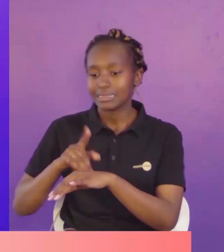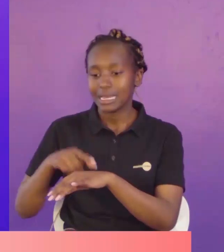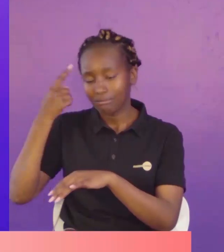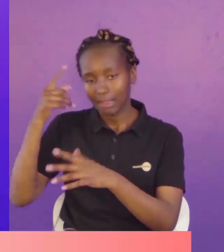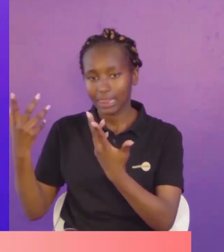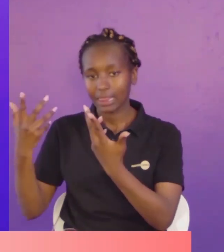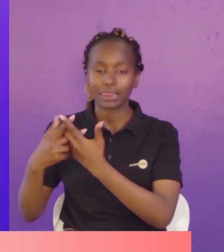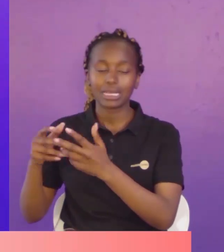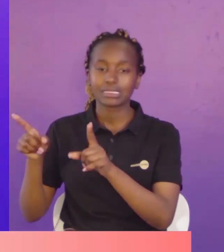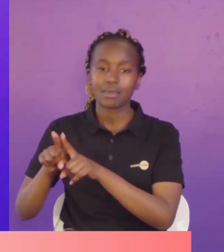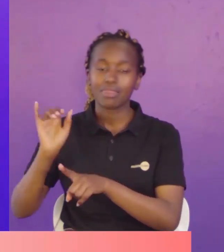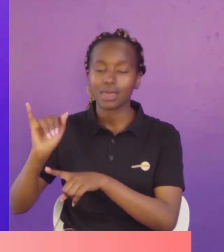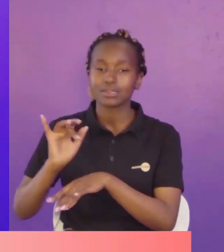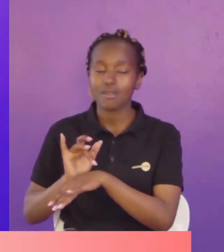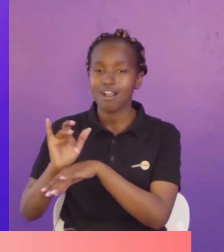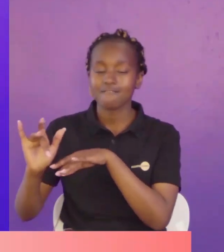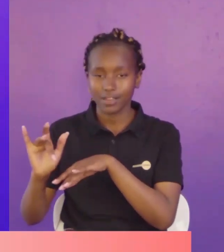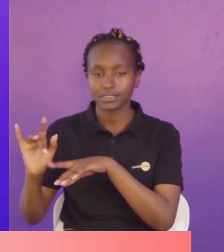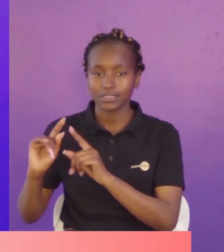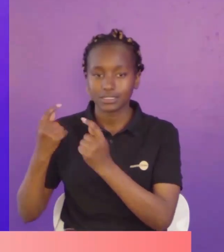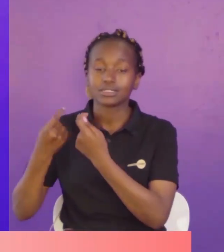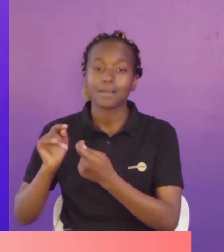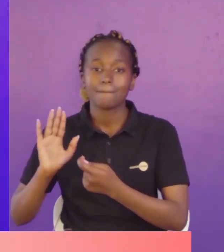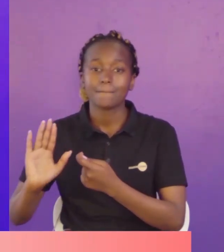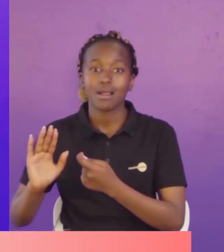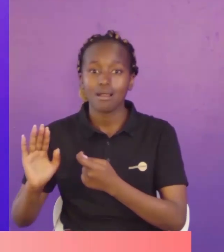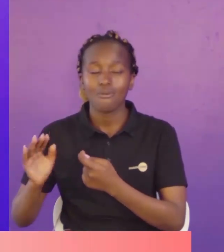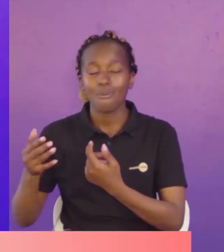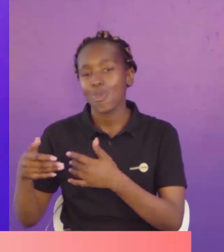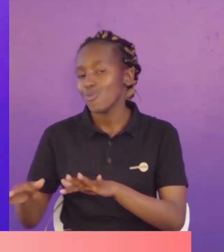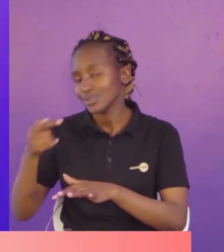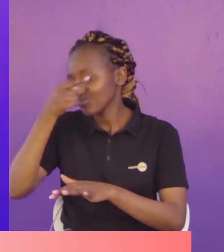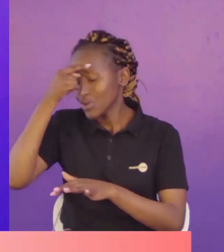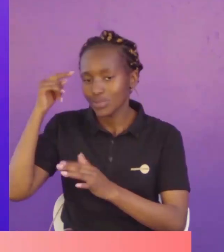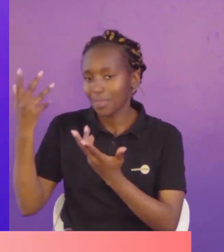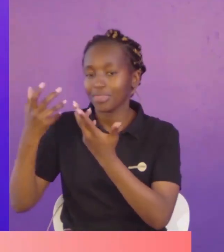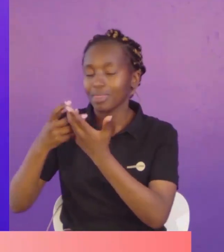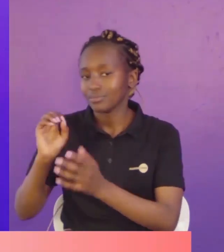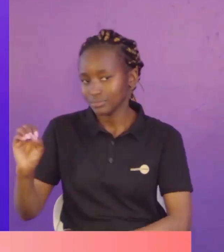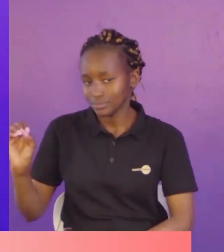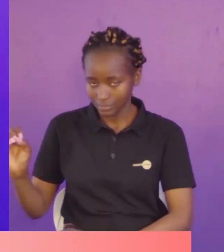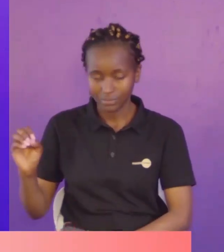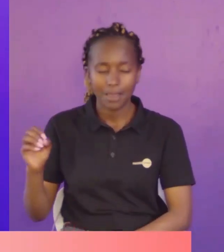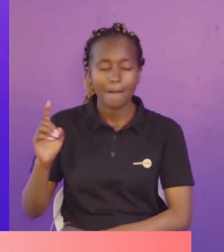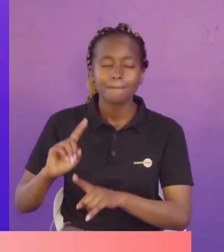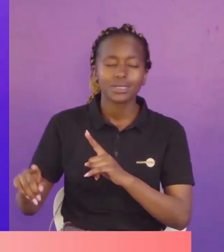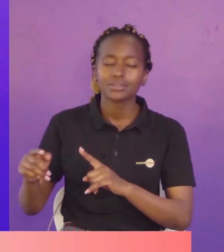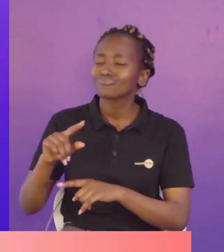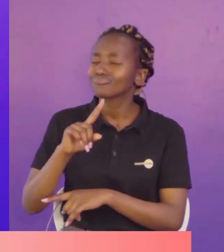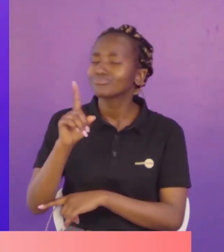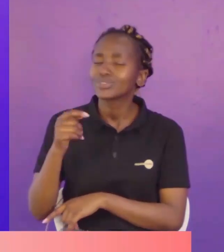also contributed to that loss. And I don't understand,